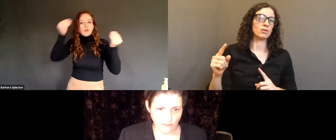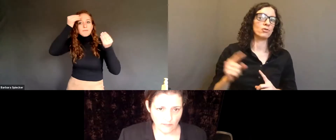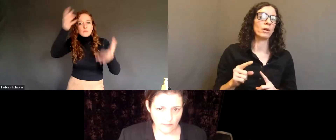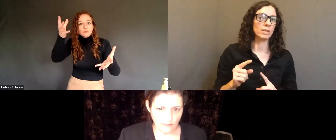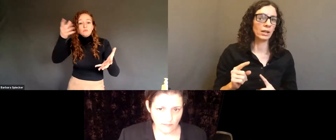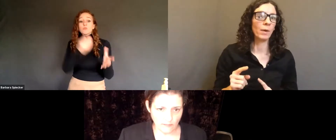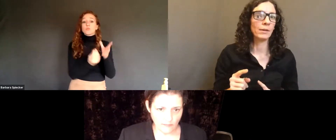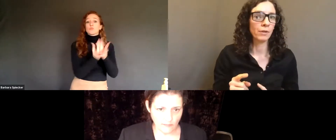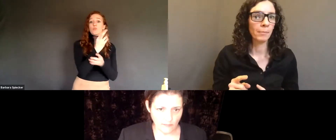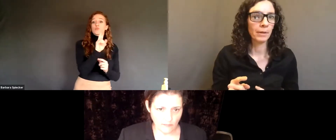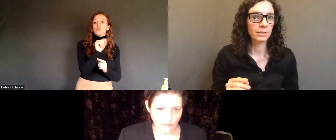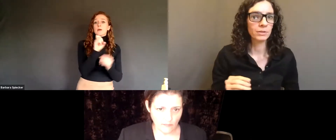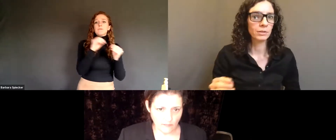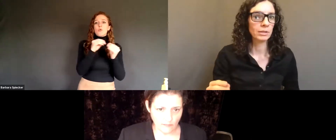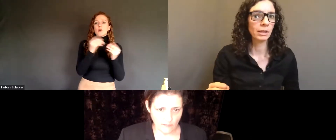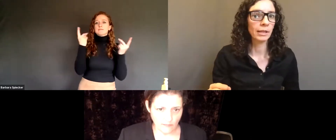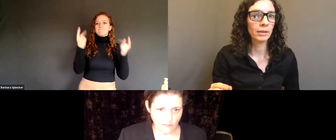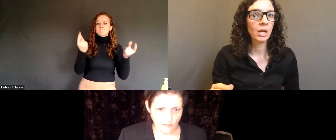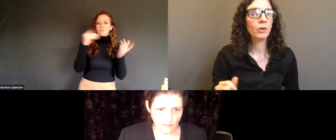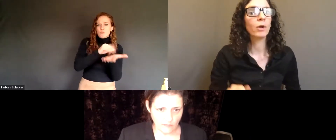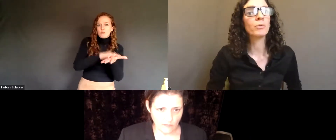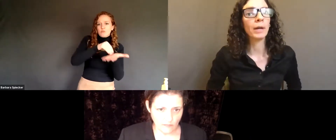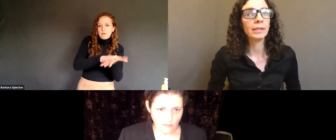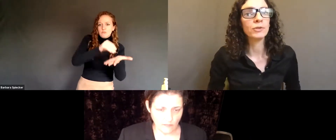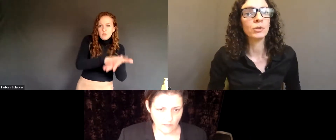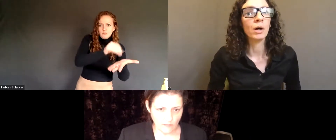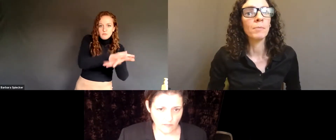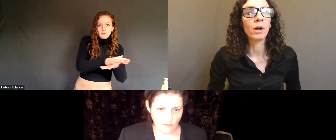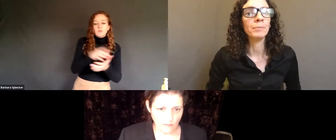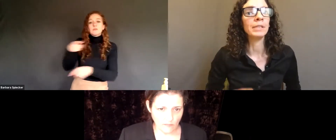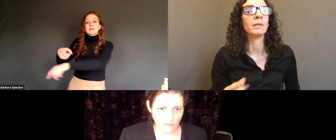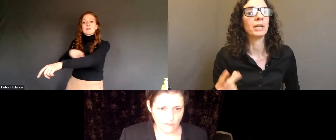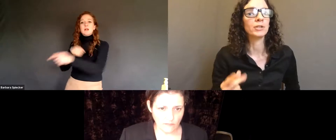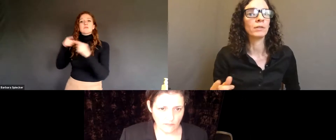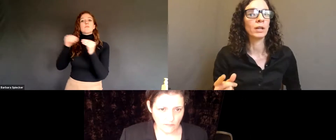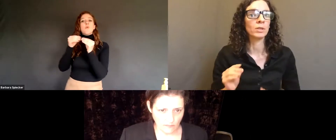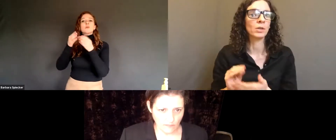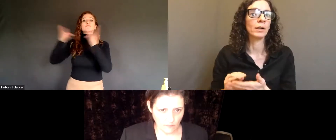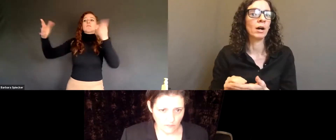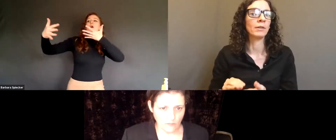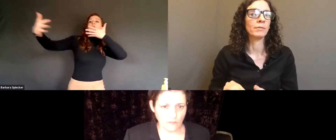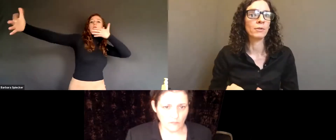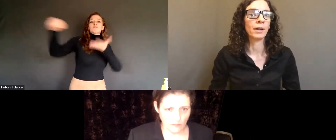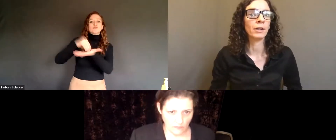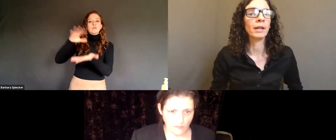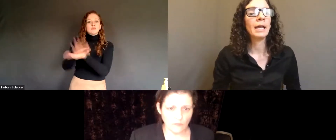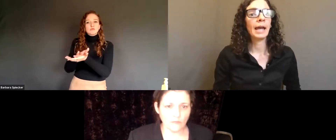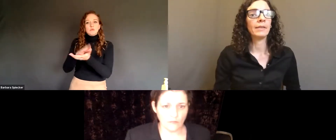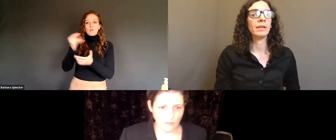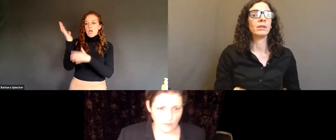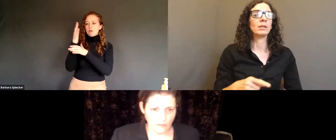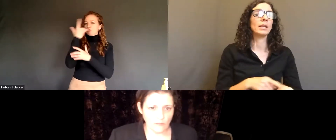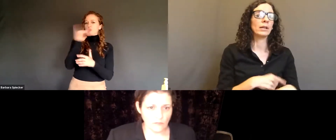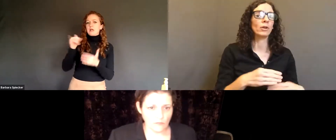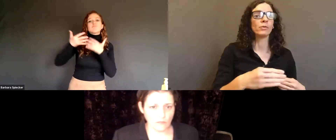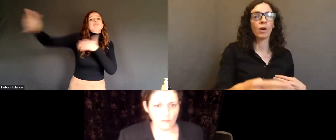kind of destroy or take away from its length. Growth rate gives you a more immediate picture of kind of what's going on for the record. And